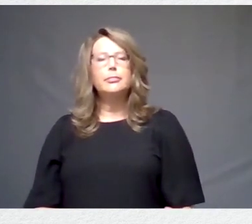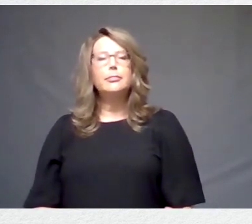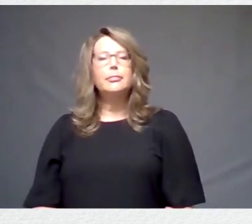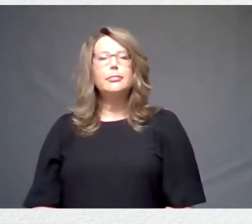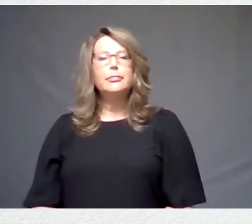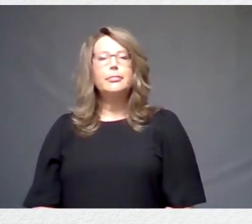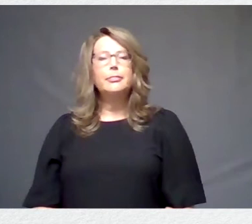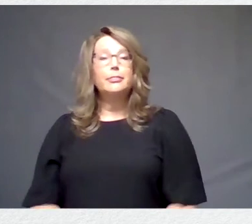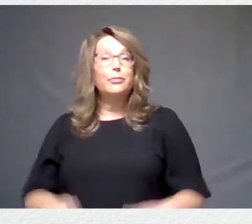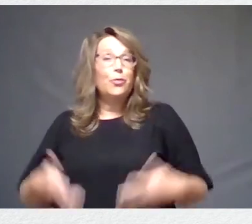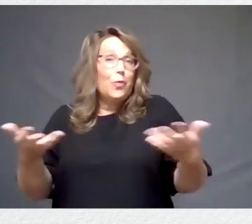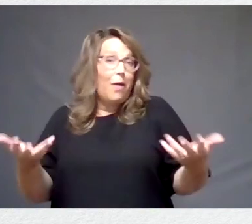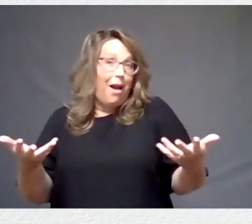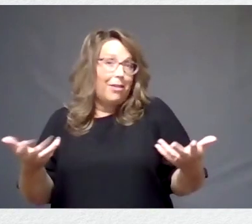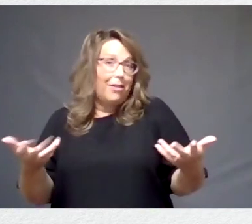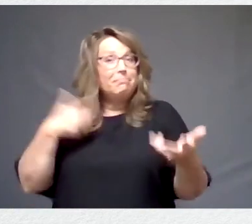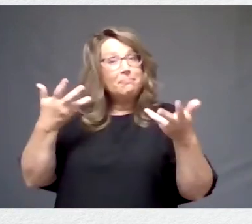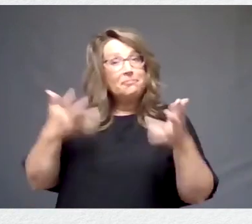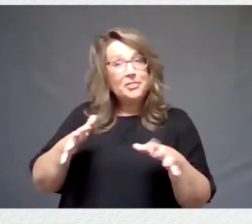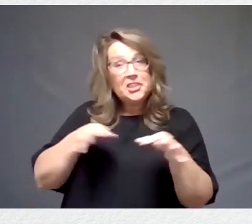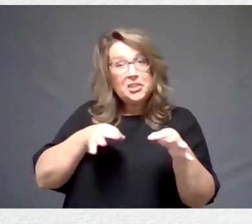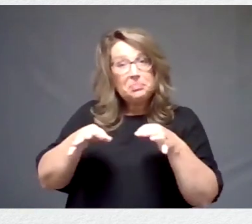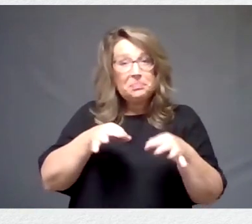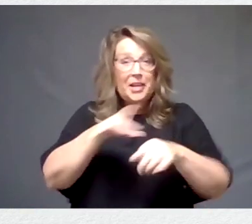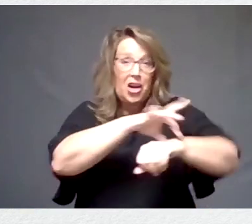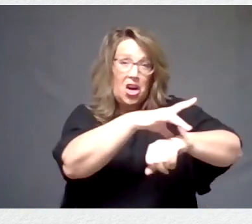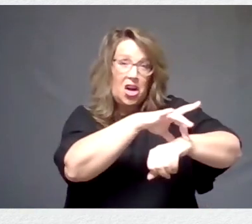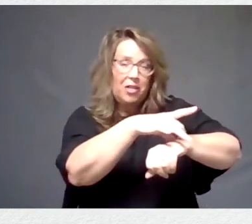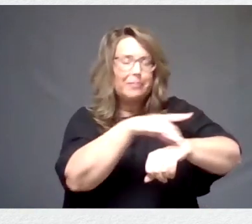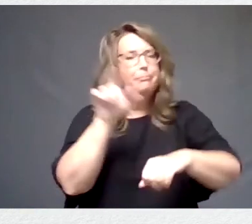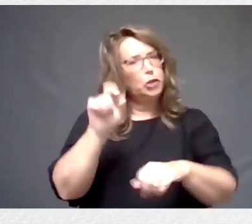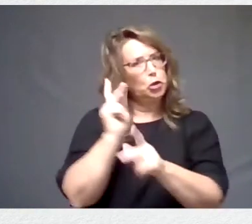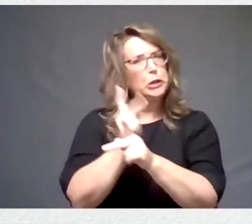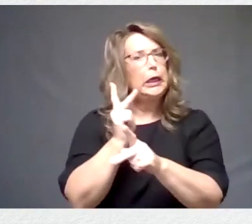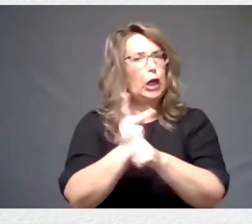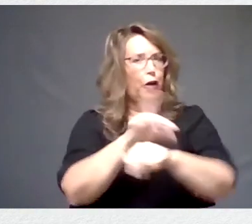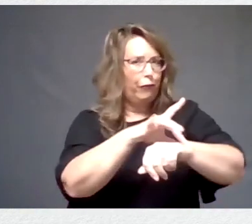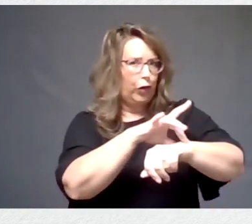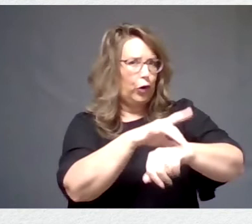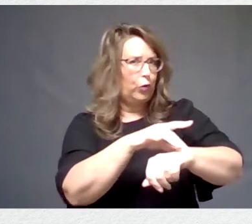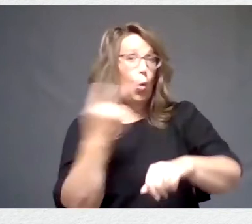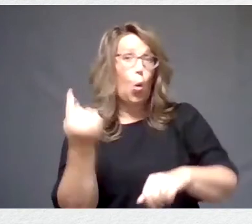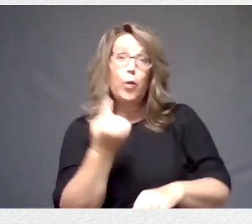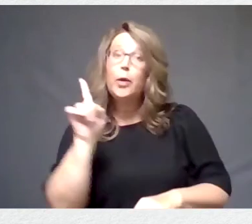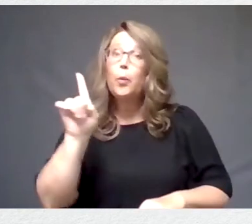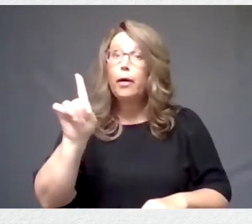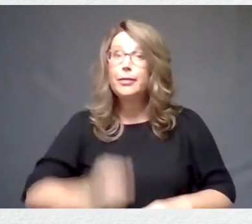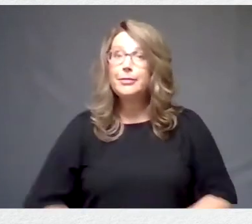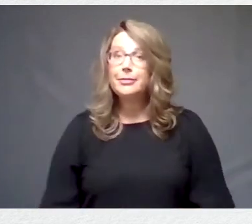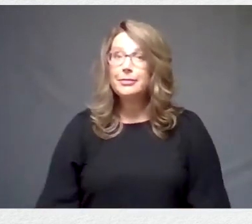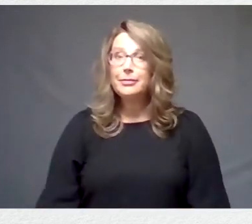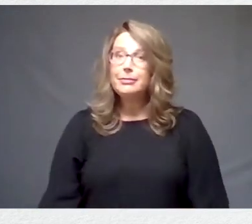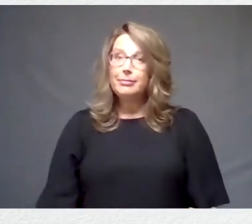Well, that is planet Earth. Make sure you look after it, as it's all we've got. Bueno, este